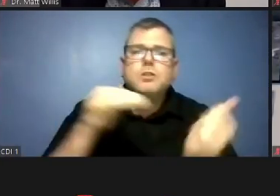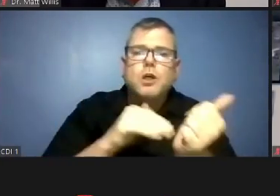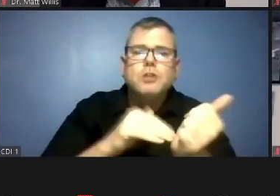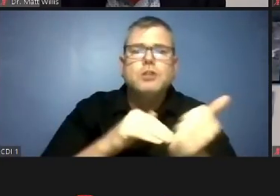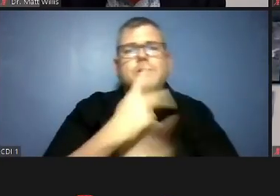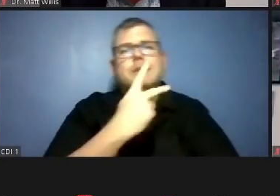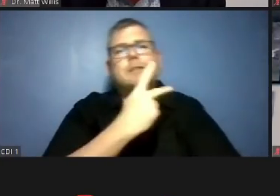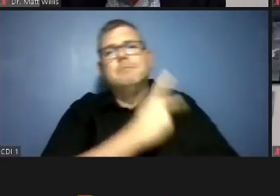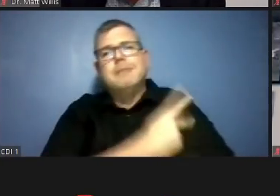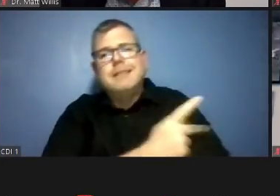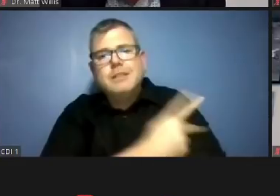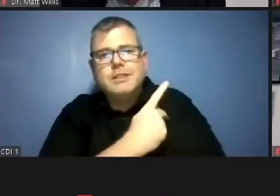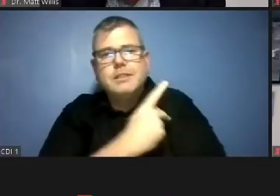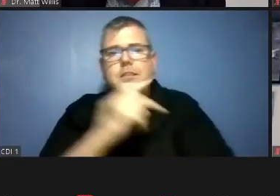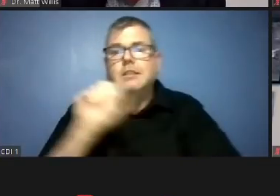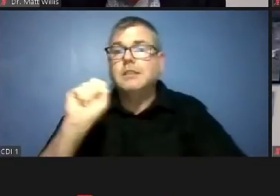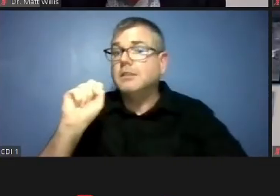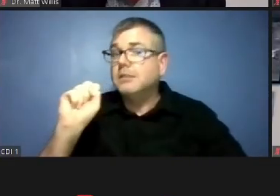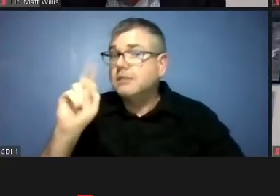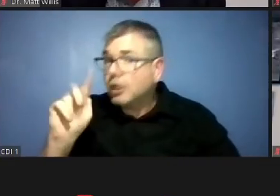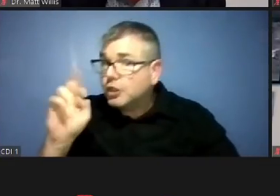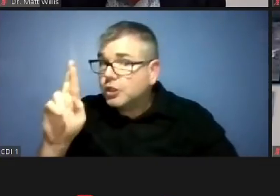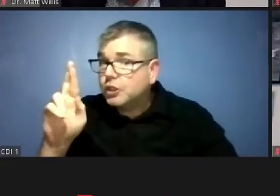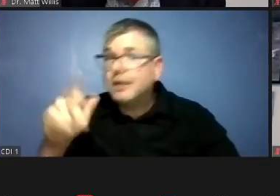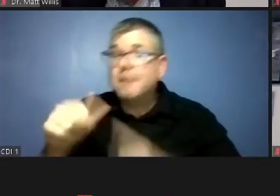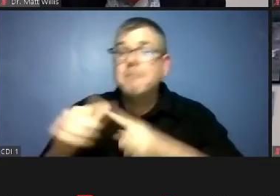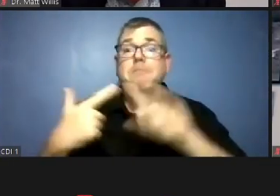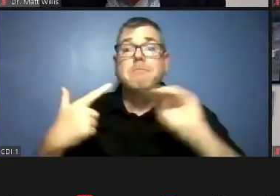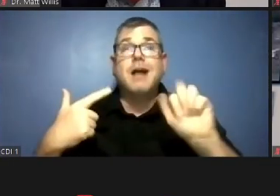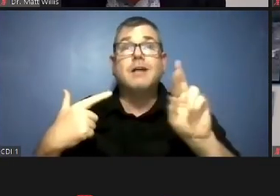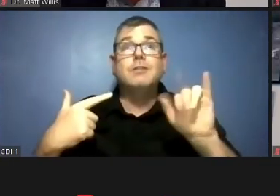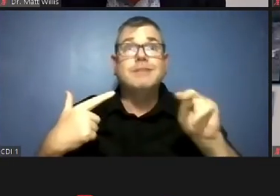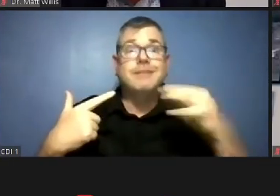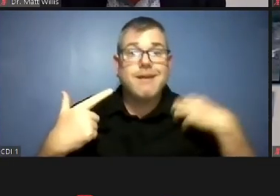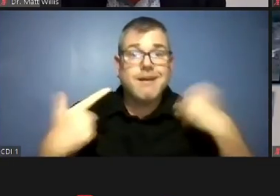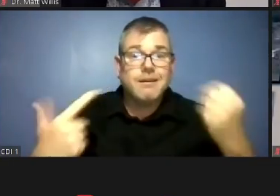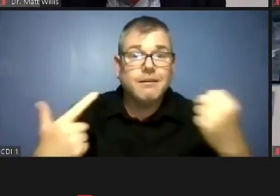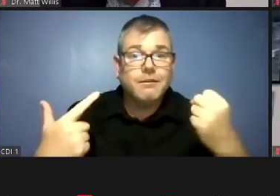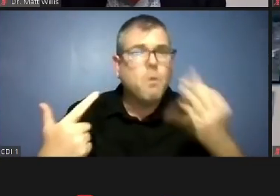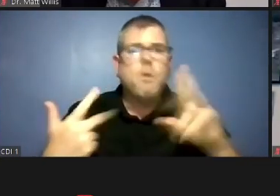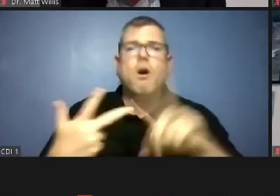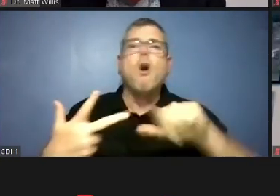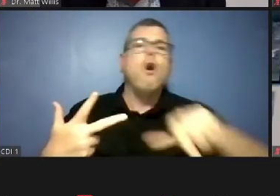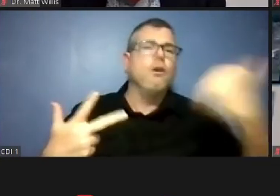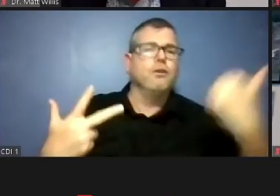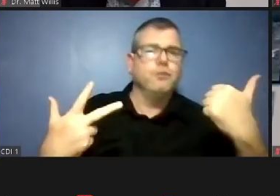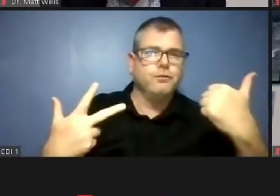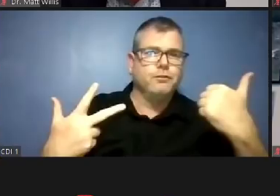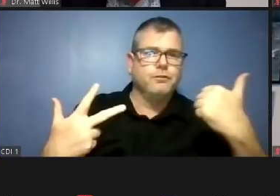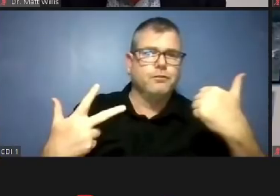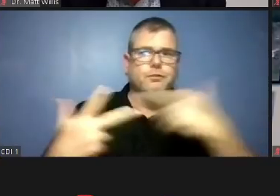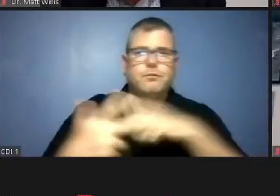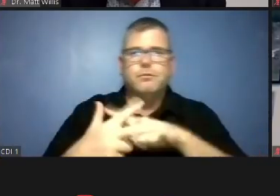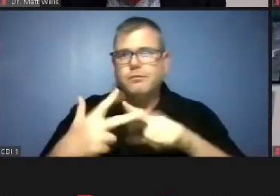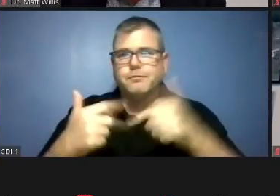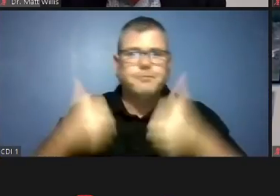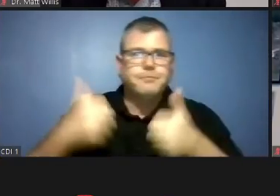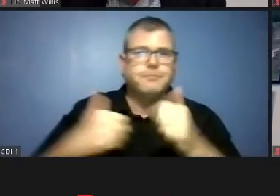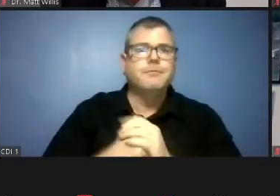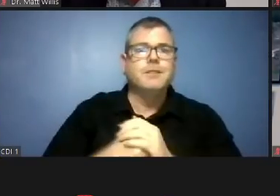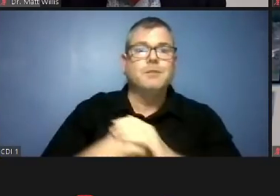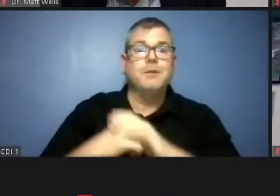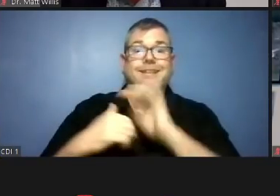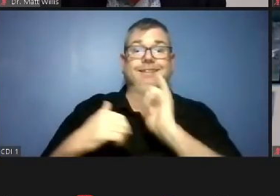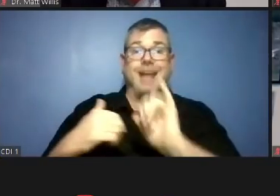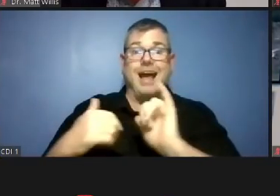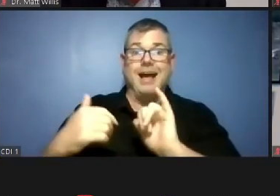is when we contact you, we are planning on trying to provide you information that your medical provider would want you to have. They're also providing